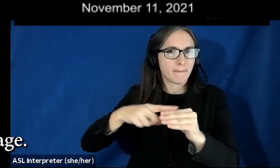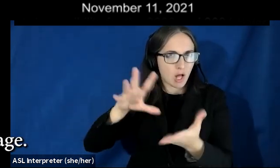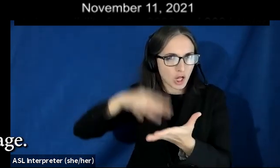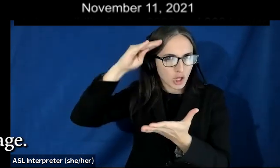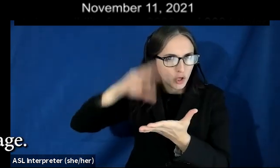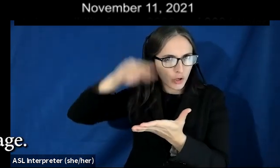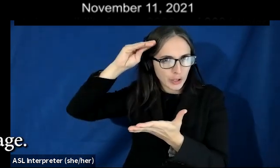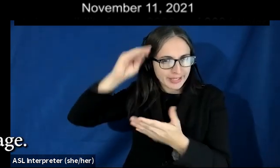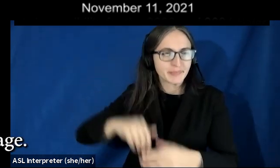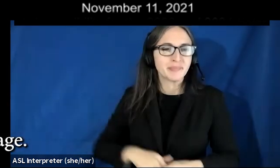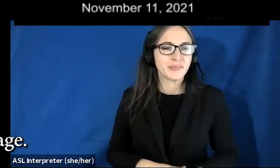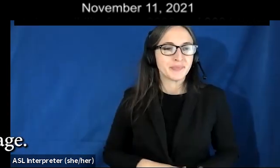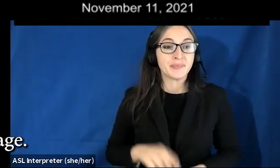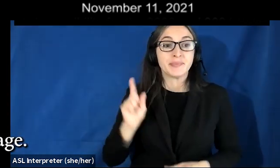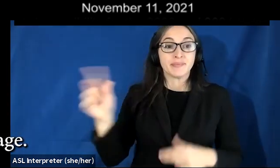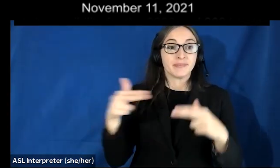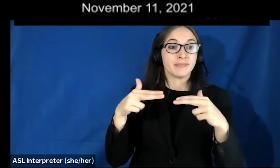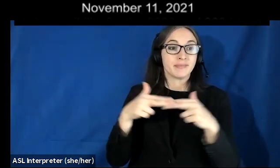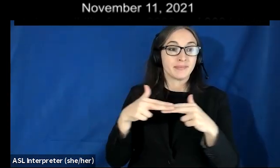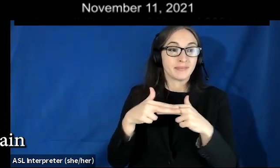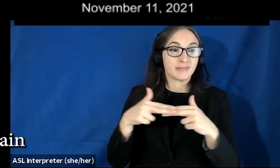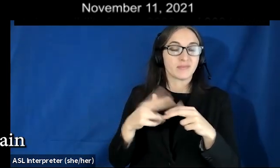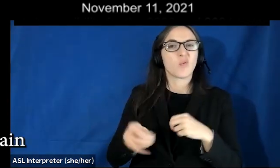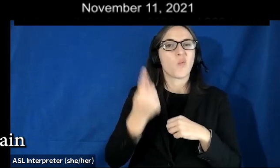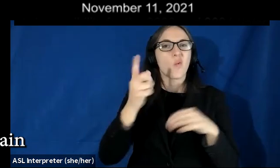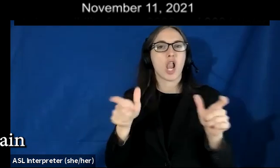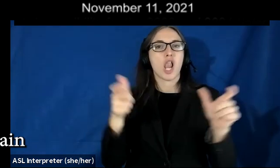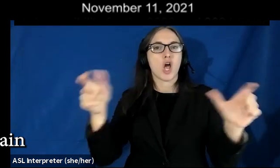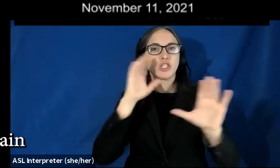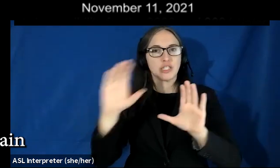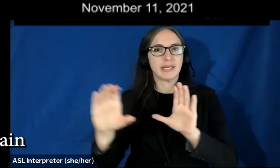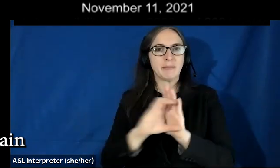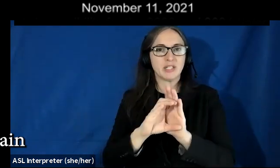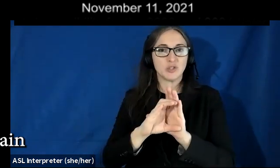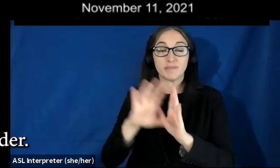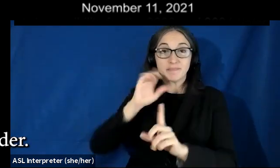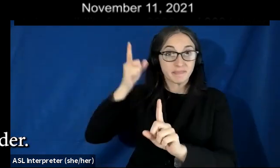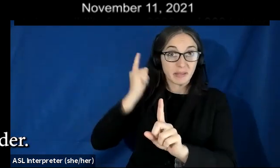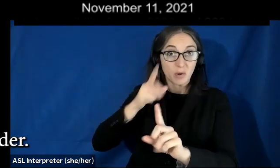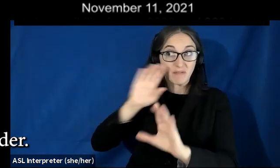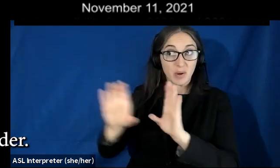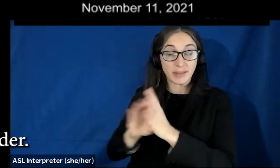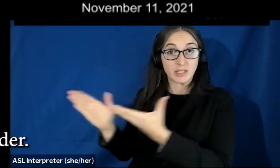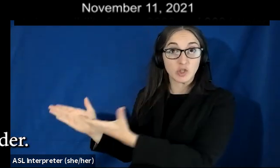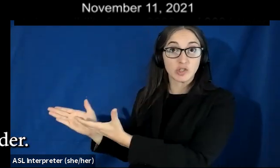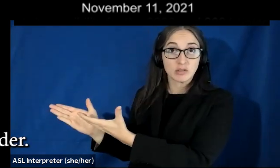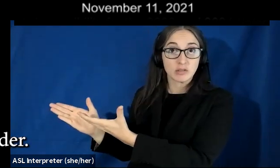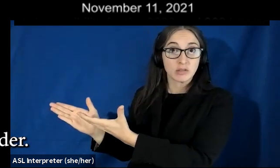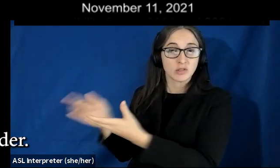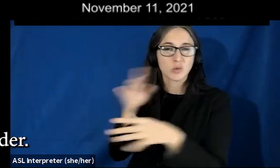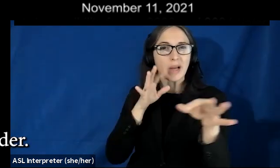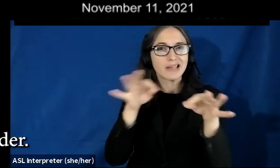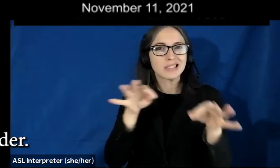This slide contains a single large image. The purpose of this image is to explain the transition